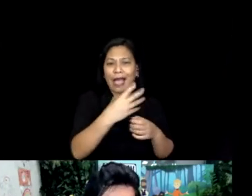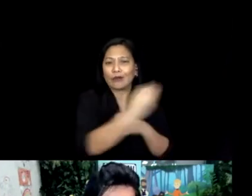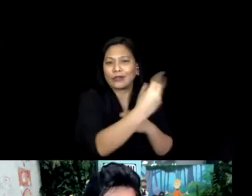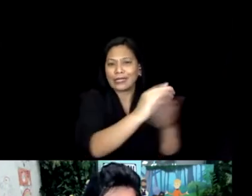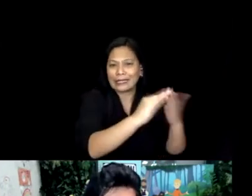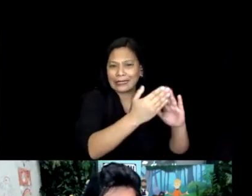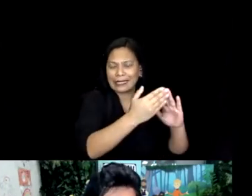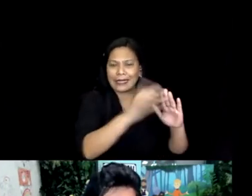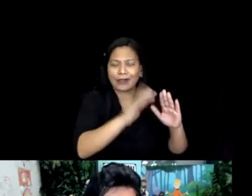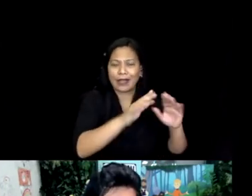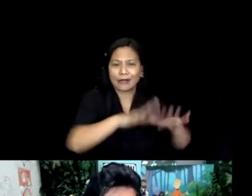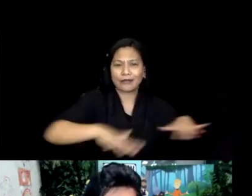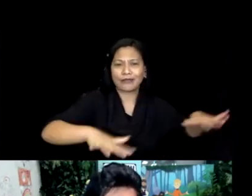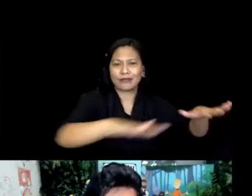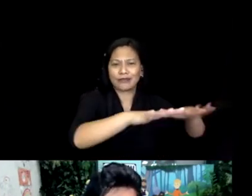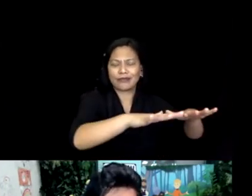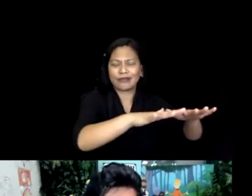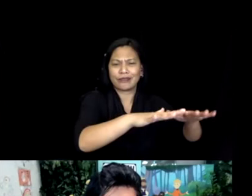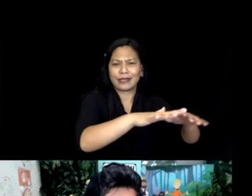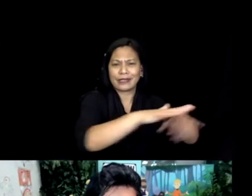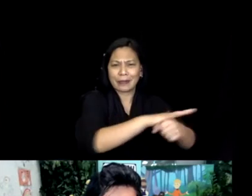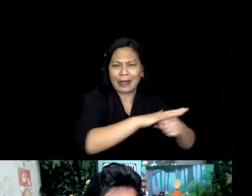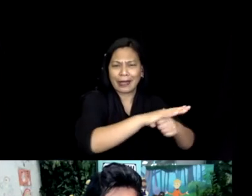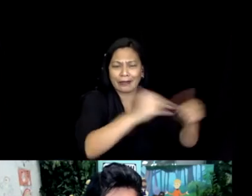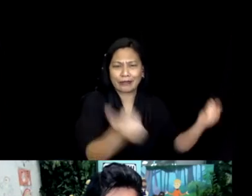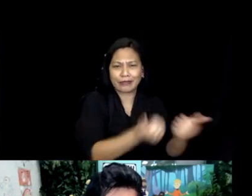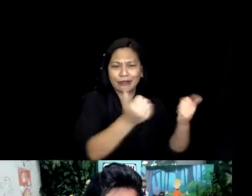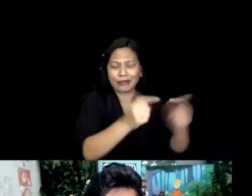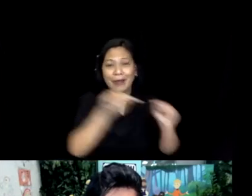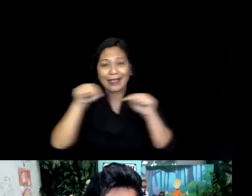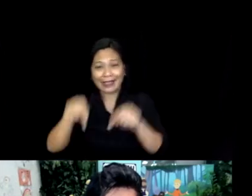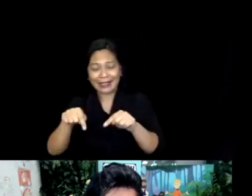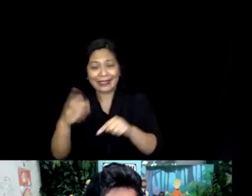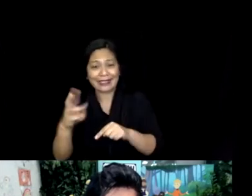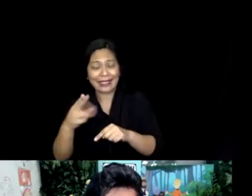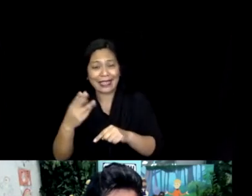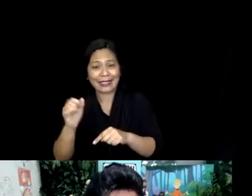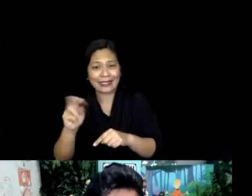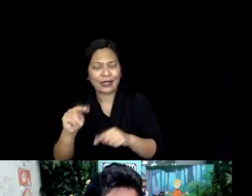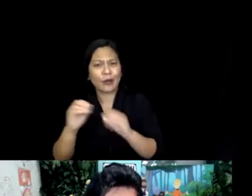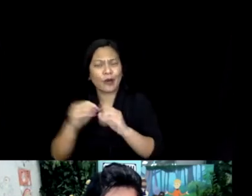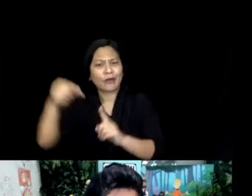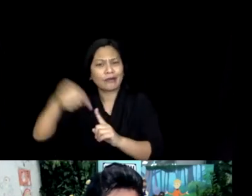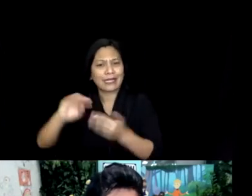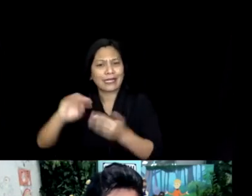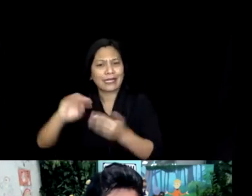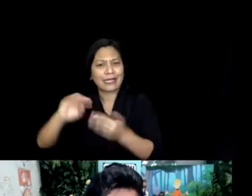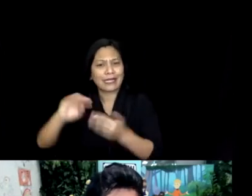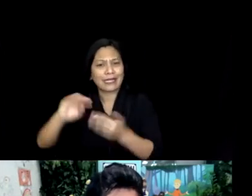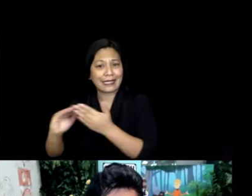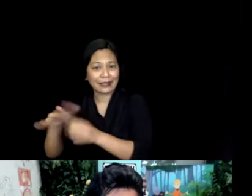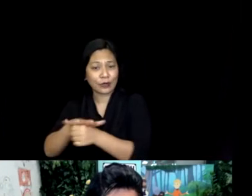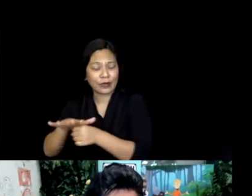It's a more urban apartment complex, very familiar to a lot of us. You don't see that as much. Can you